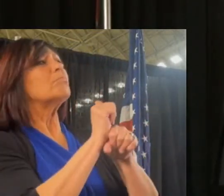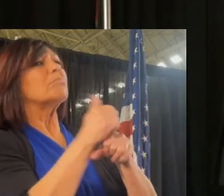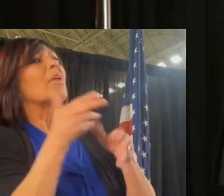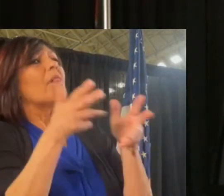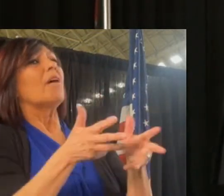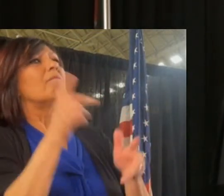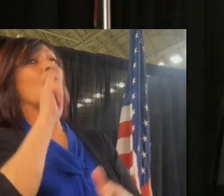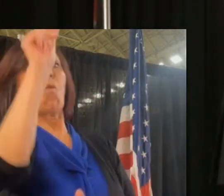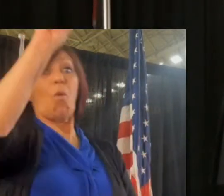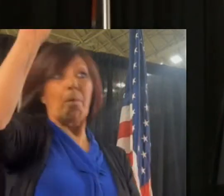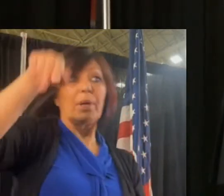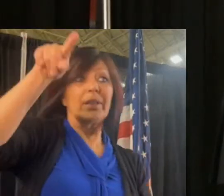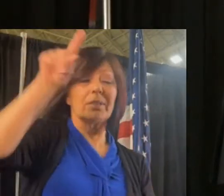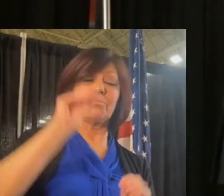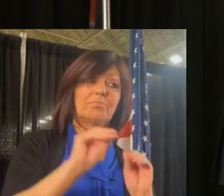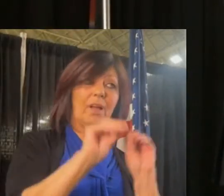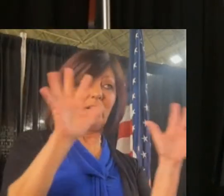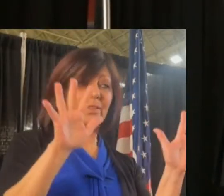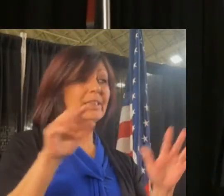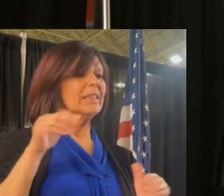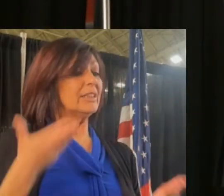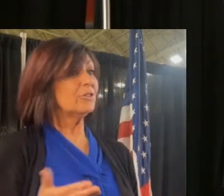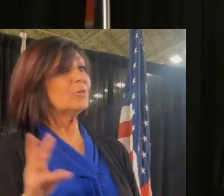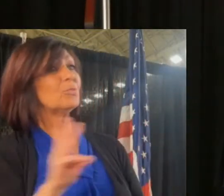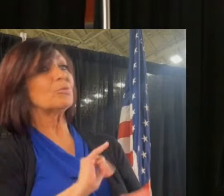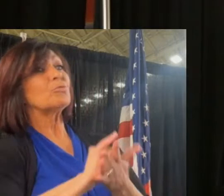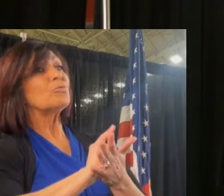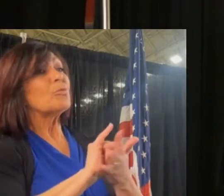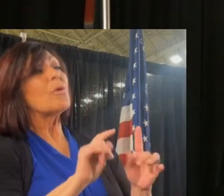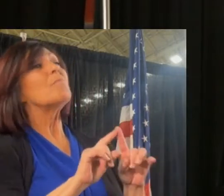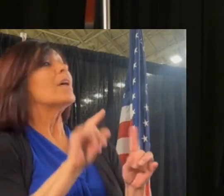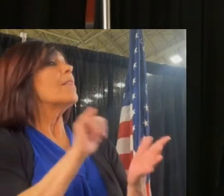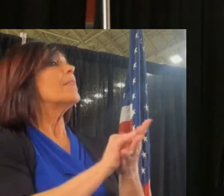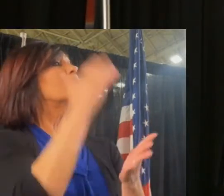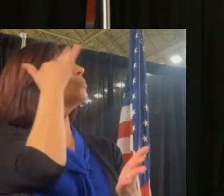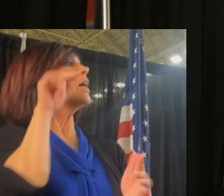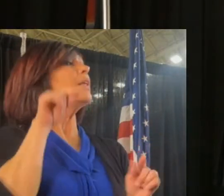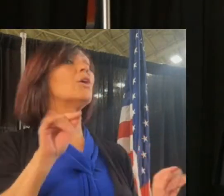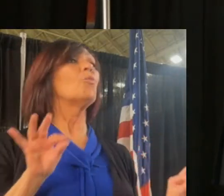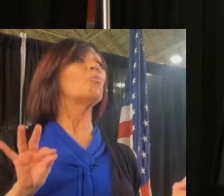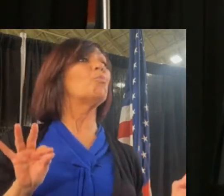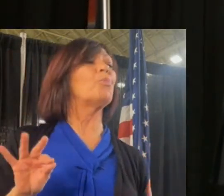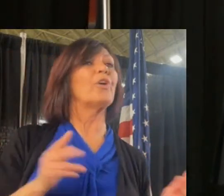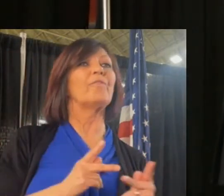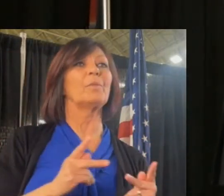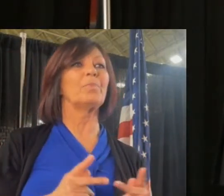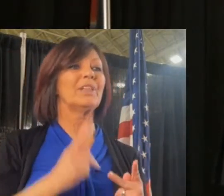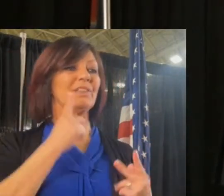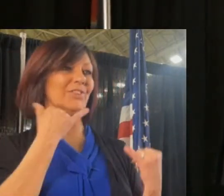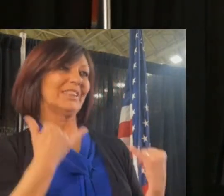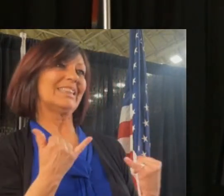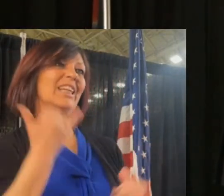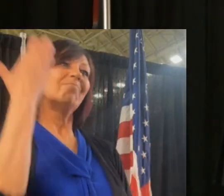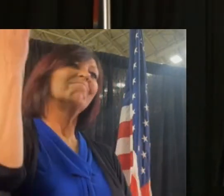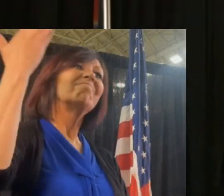In Albany, obviously, and here in Western New York. And that's why this is the perfect spot for today's